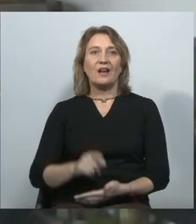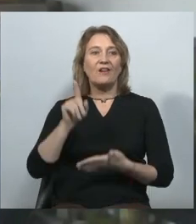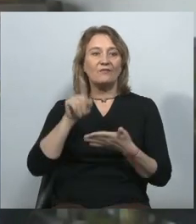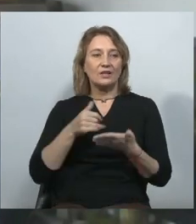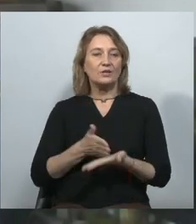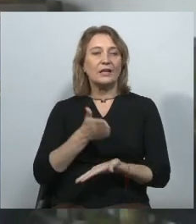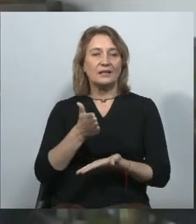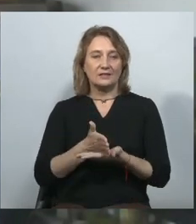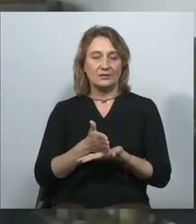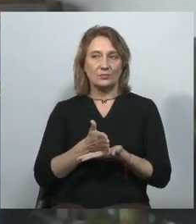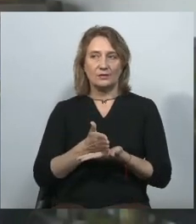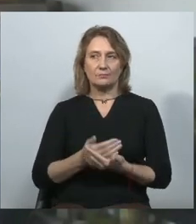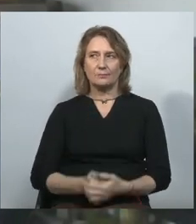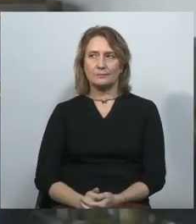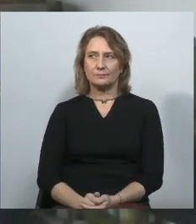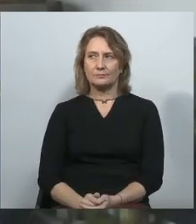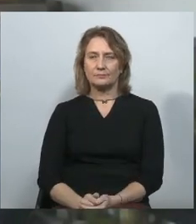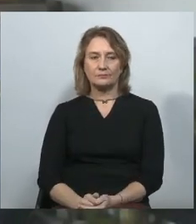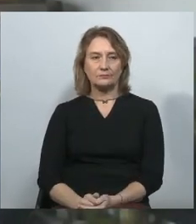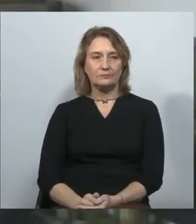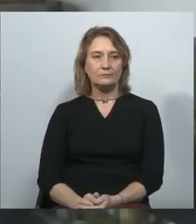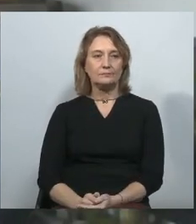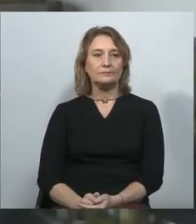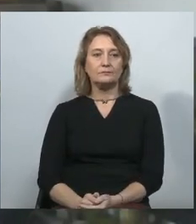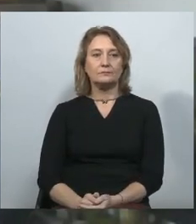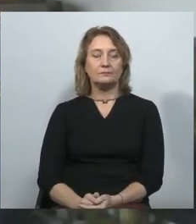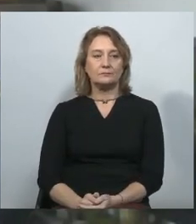Mm-hmm. But do you say that such probability does exist?